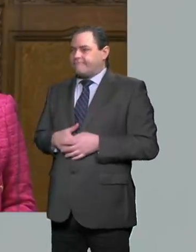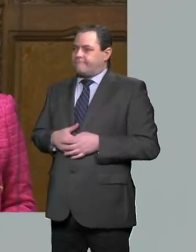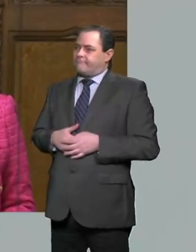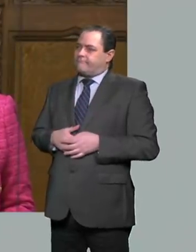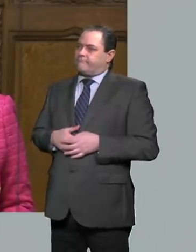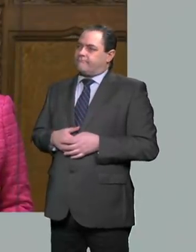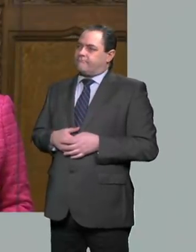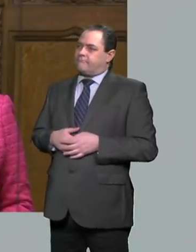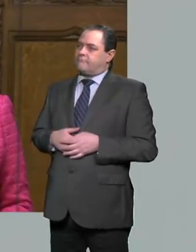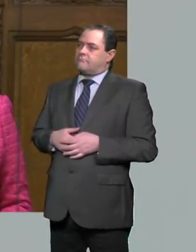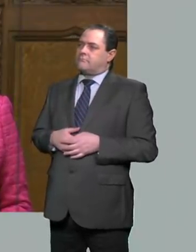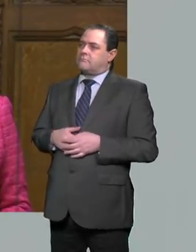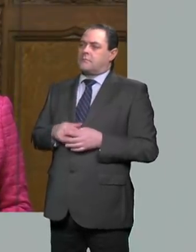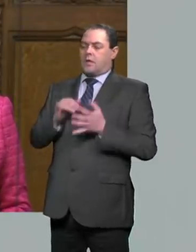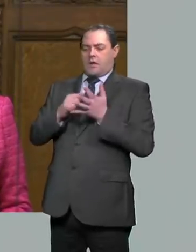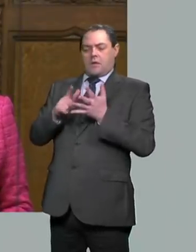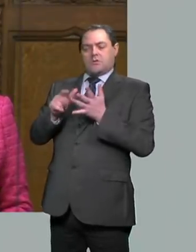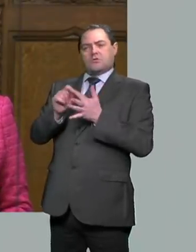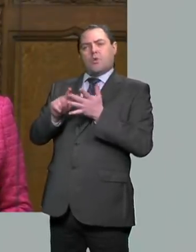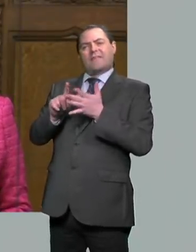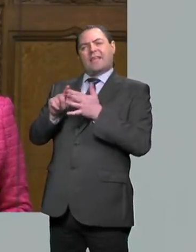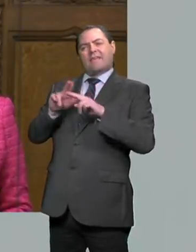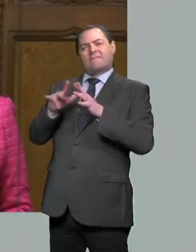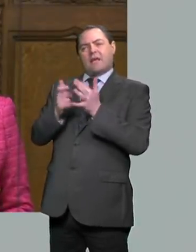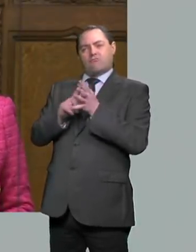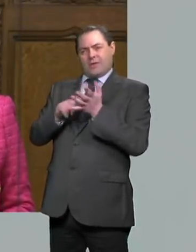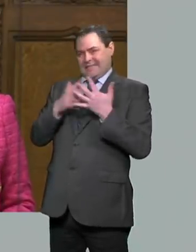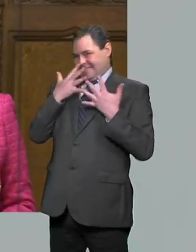place. Mr. Speaker, Sophie Farrell was just 10 years old when she died in